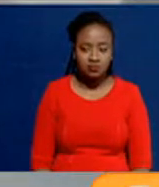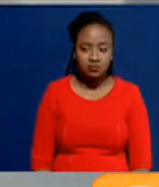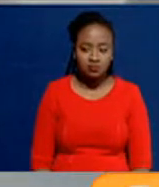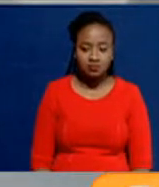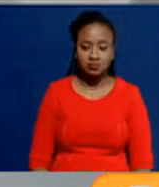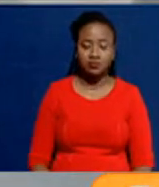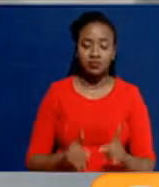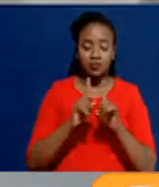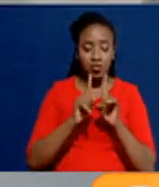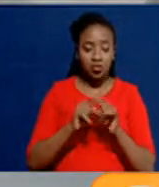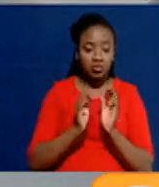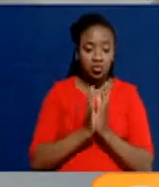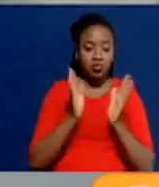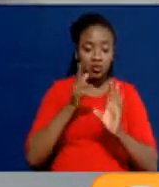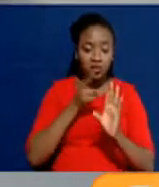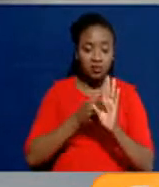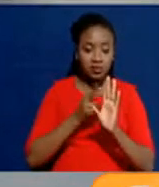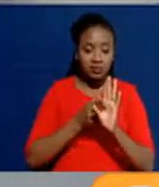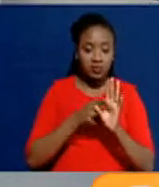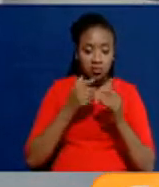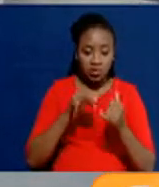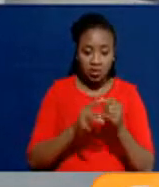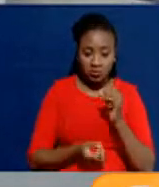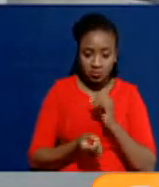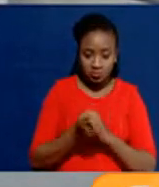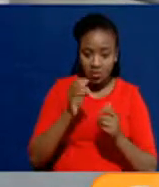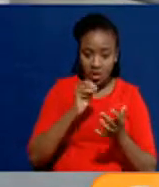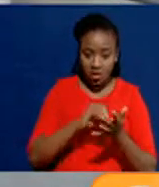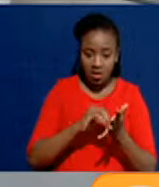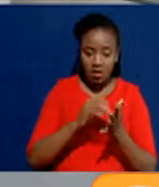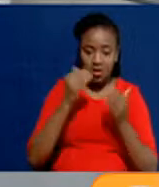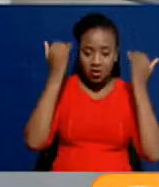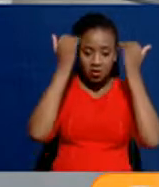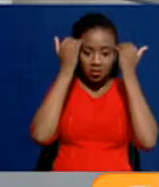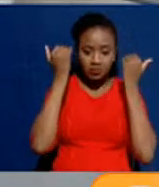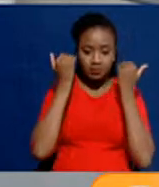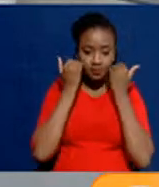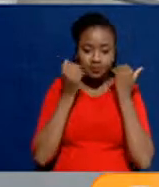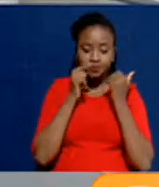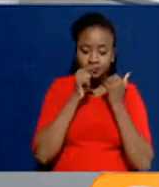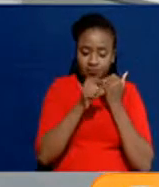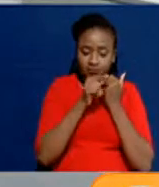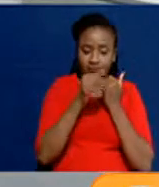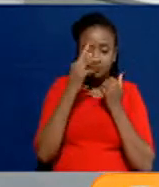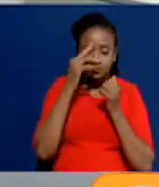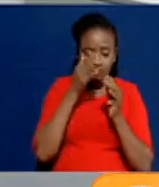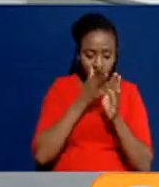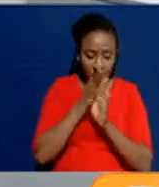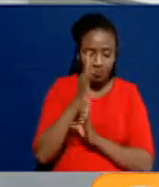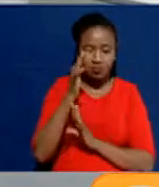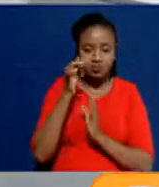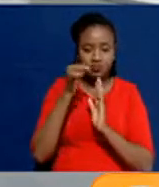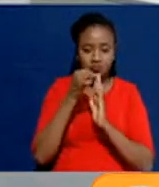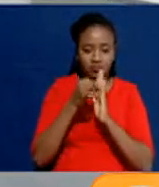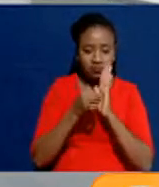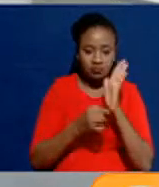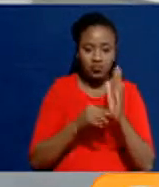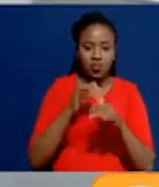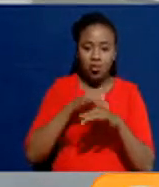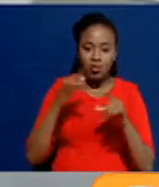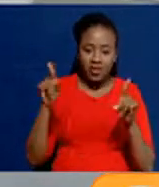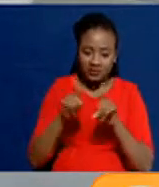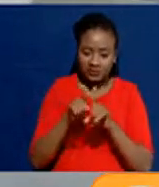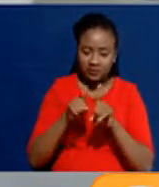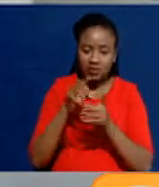again in court for the second time as a huge factor in the decision. Over the very same position. Over the very same